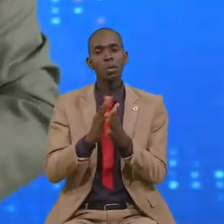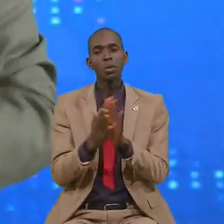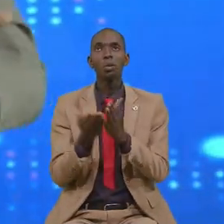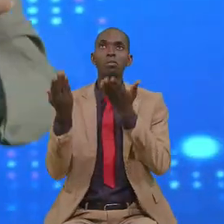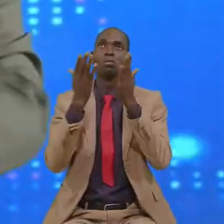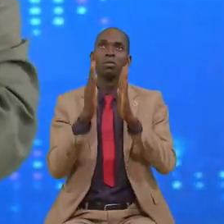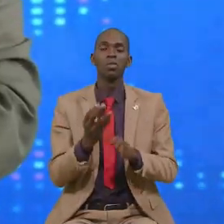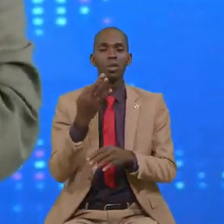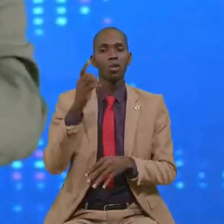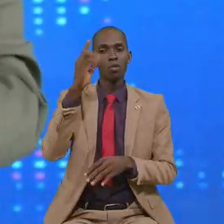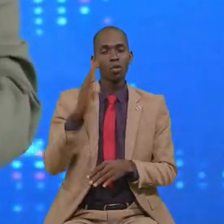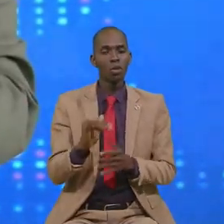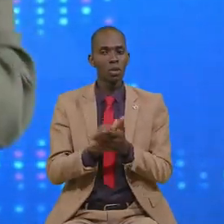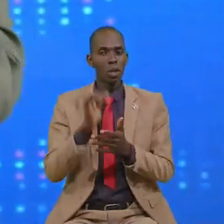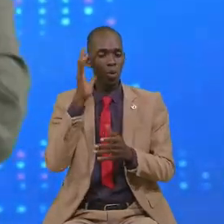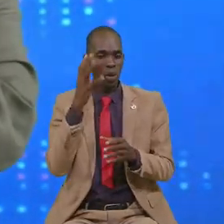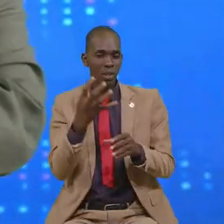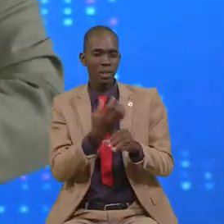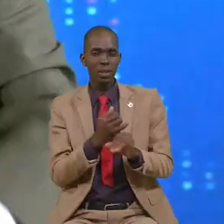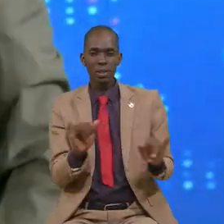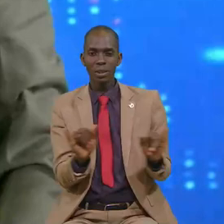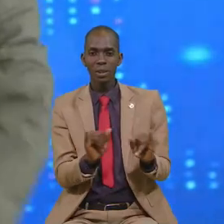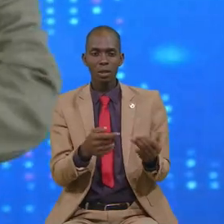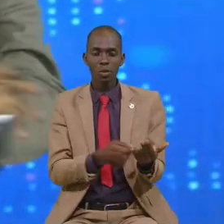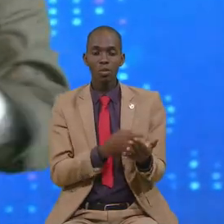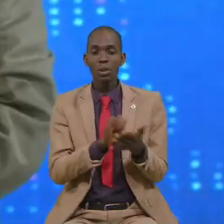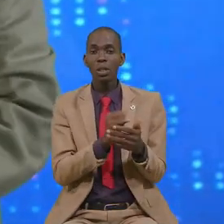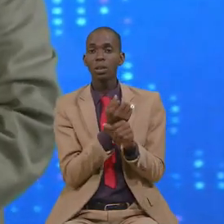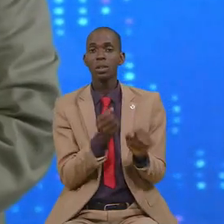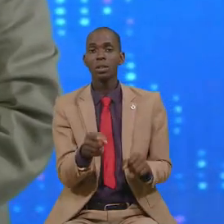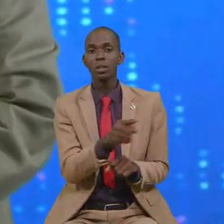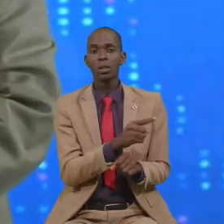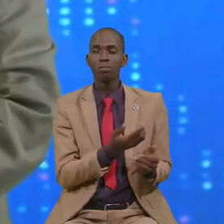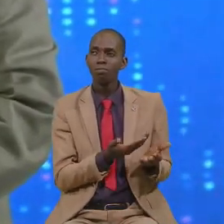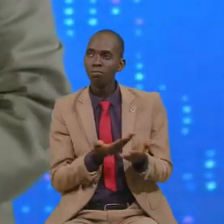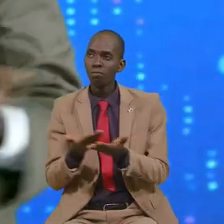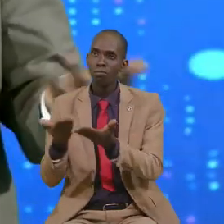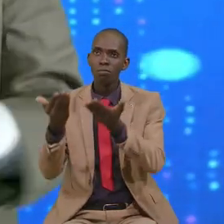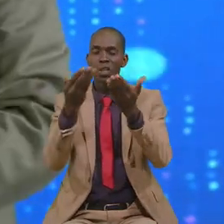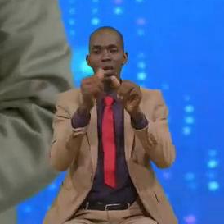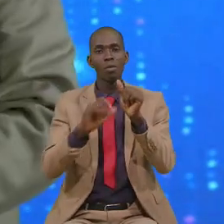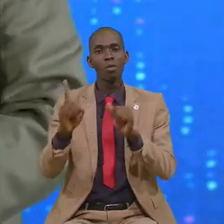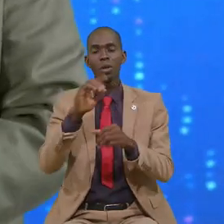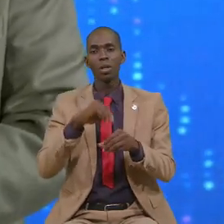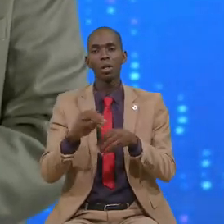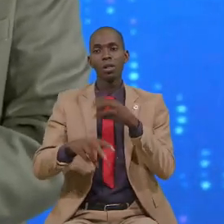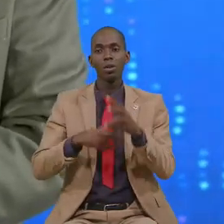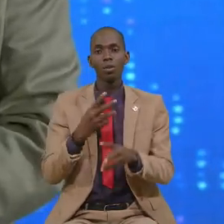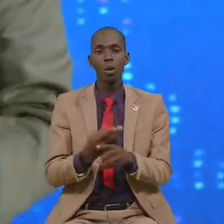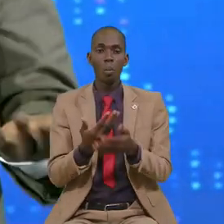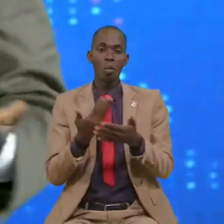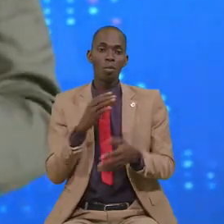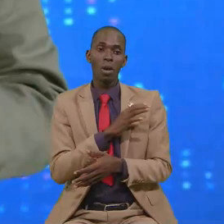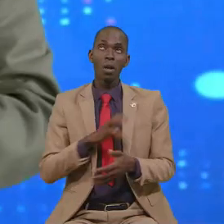same gospel that has saved them, take it everywhere in the world. And before Christ